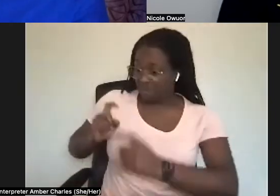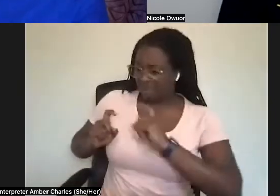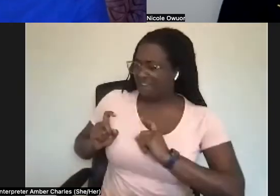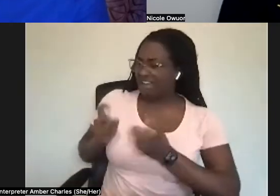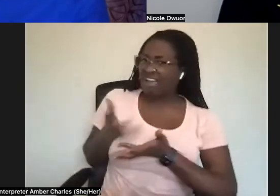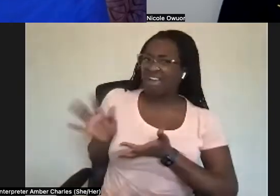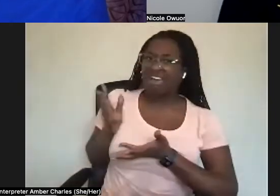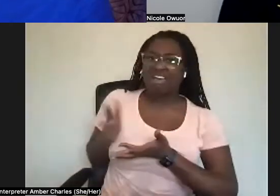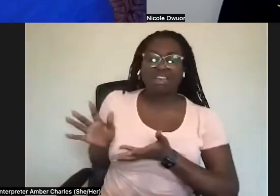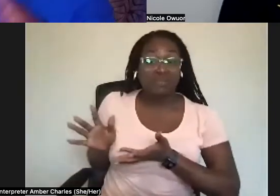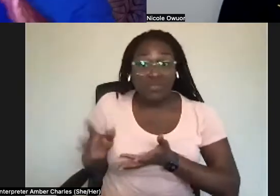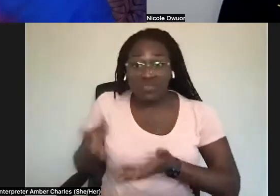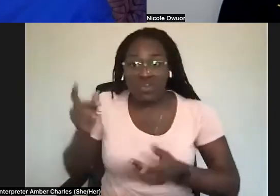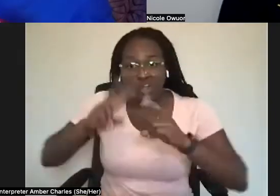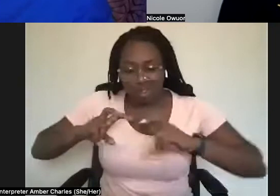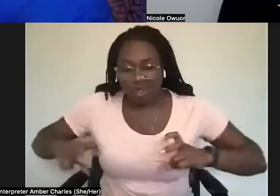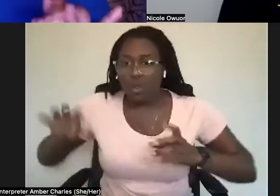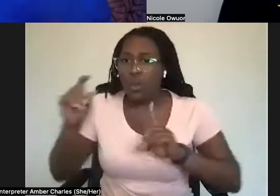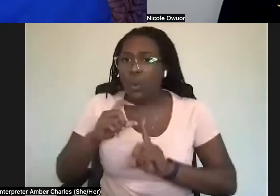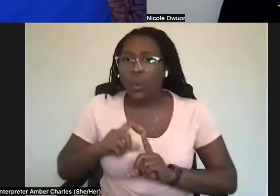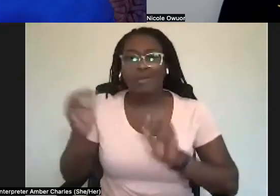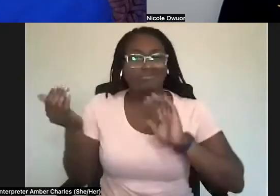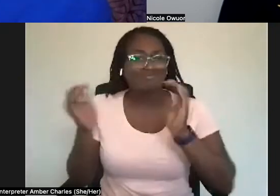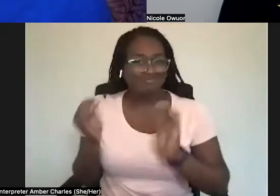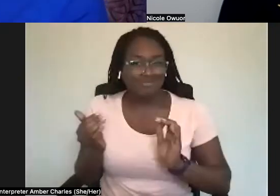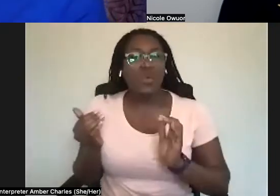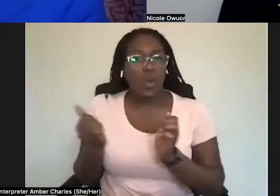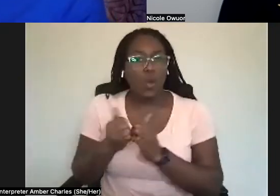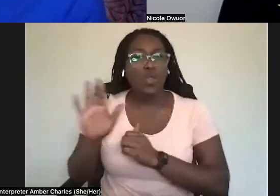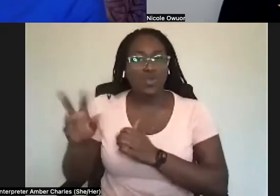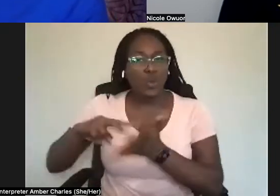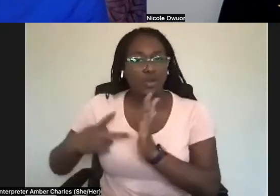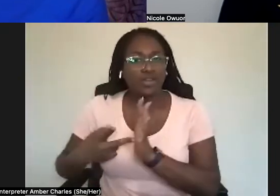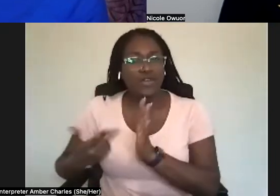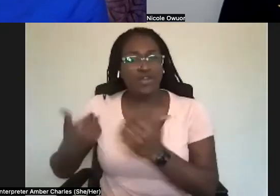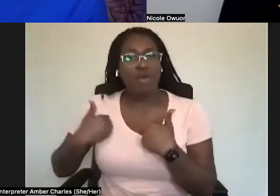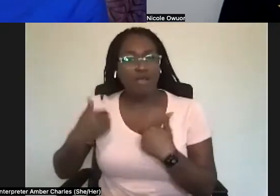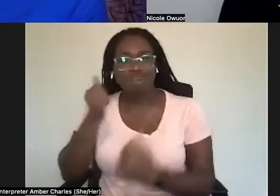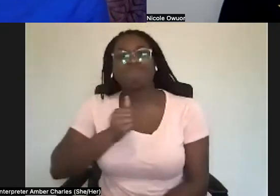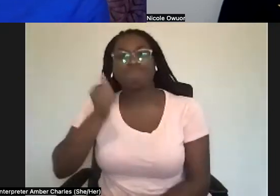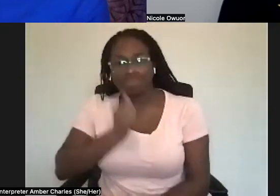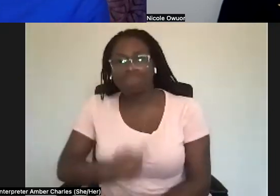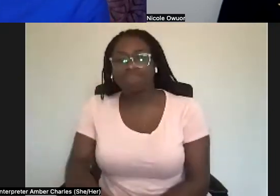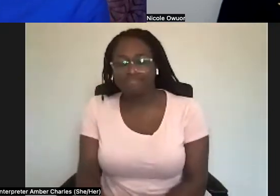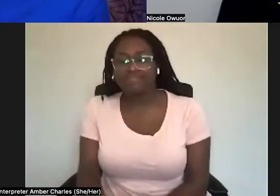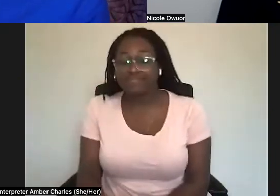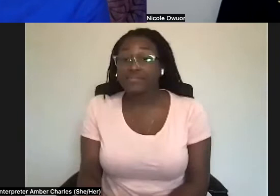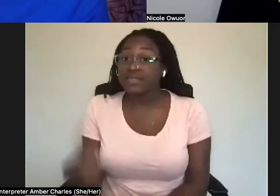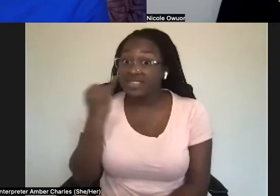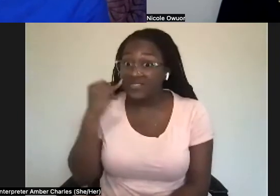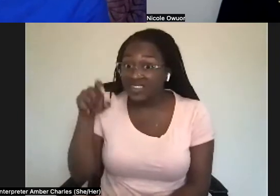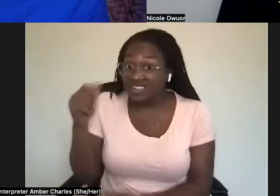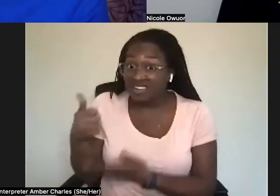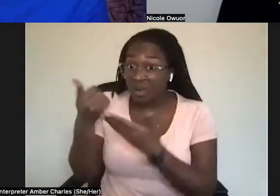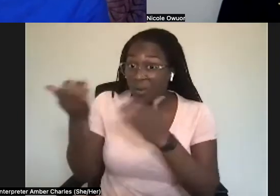definitions of these words and compare them to the definitions you carry with you on a daily basis. If you need help